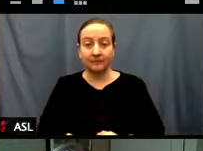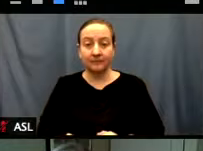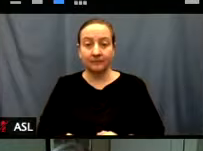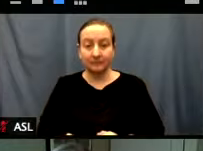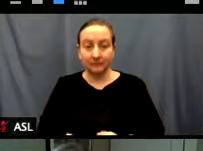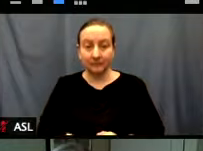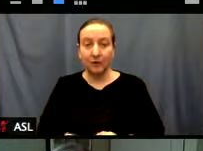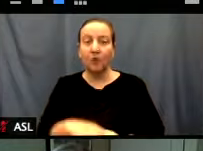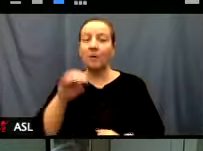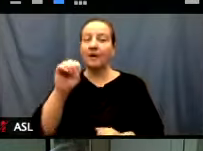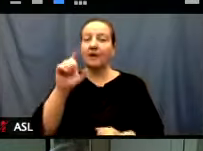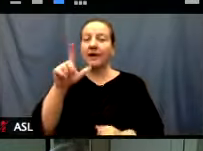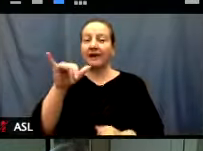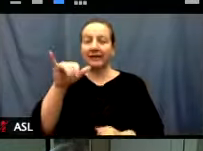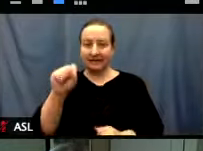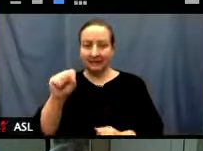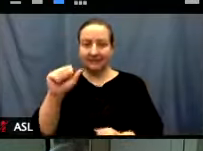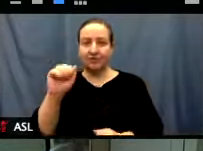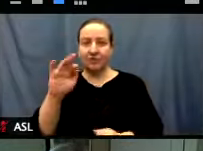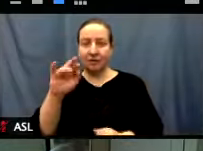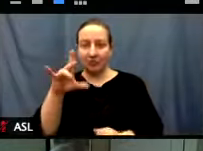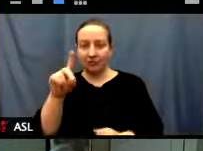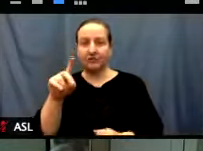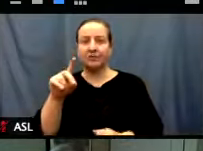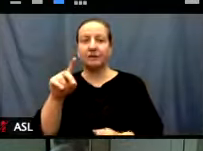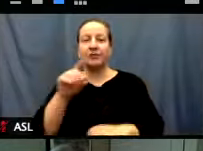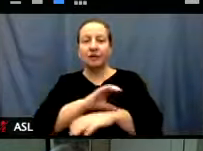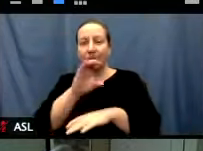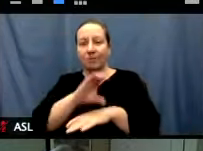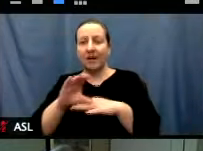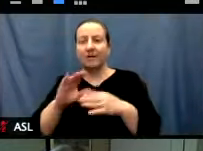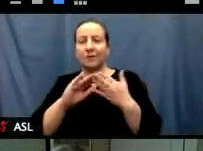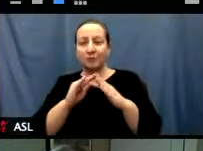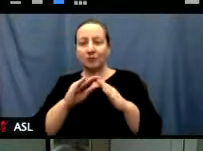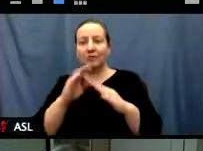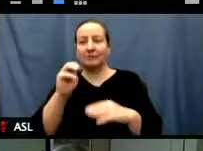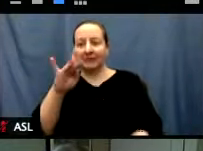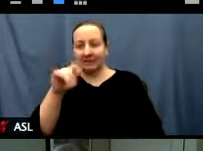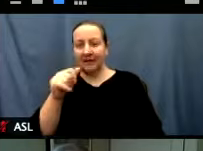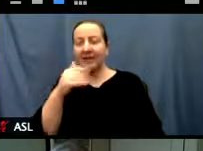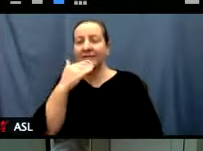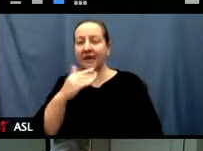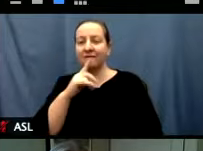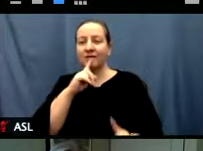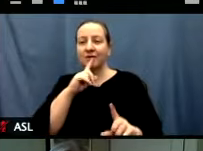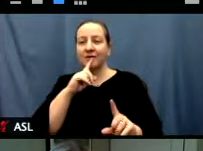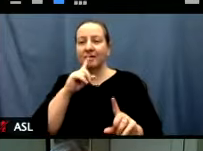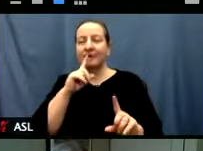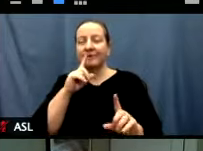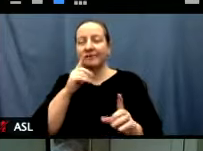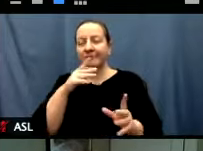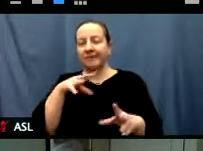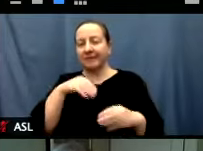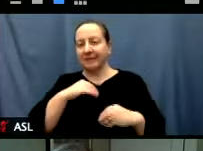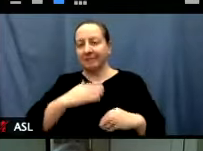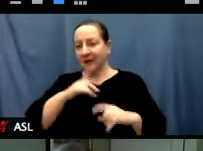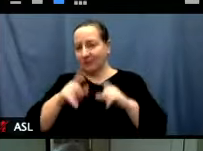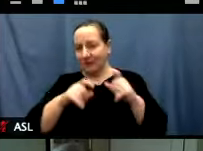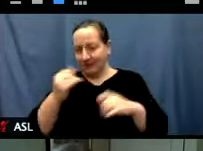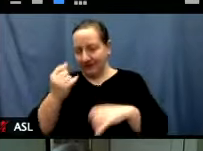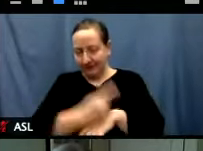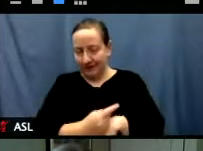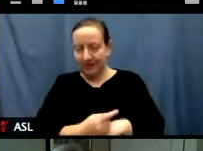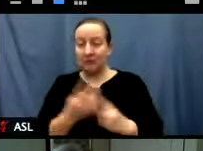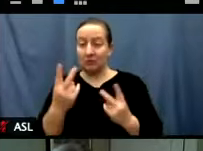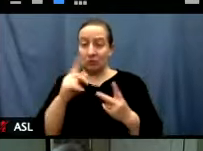Hi, yeah, this is Ellis Arnold with Colorado Community Media. Thanks for taking our questions today. I've got two questions